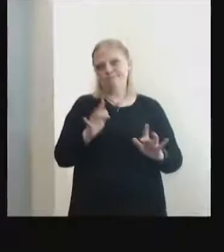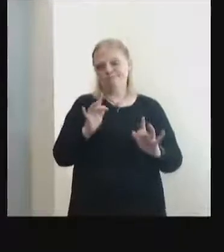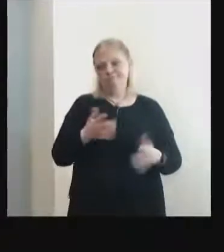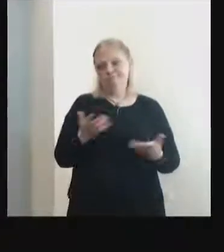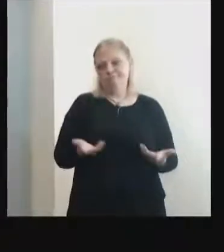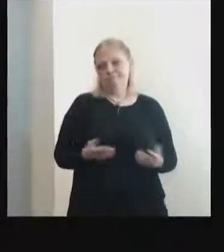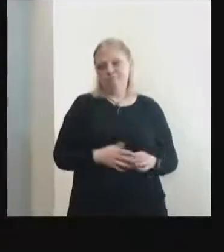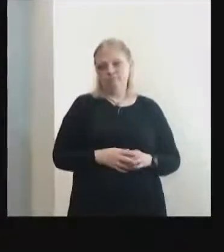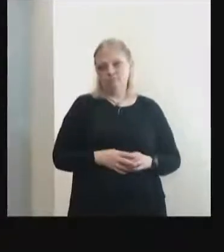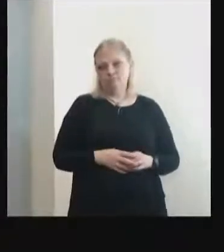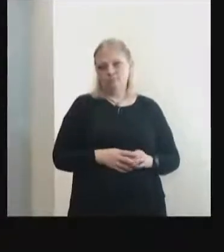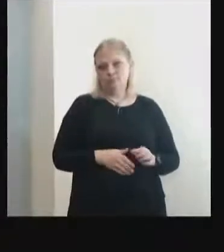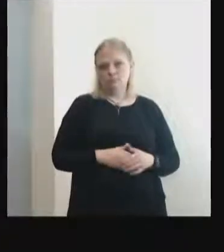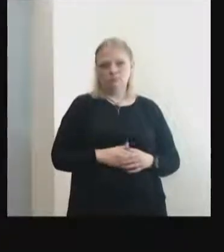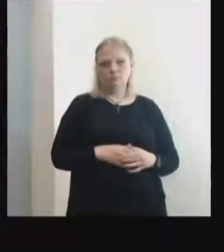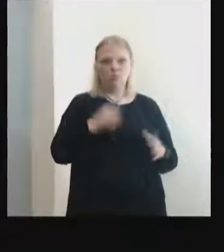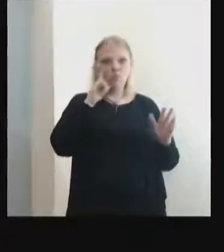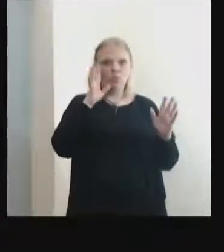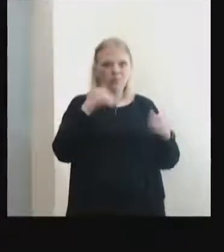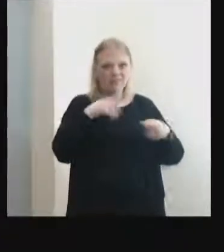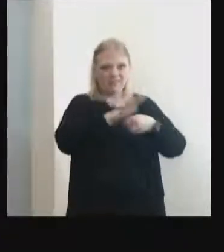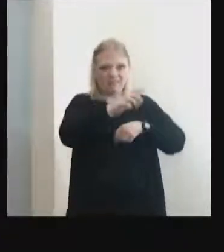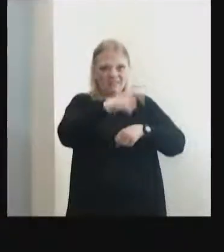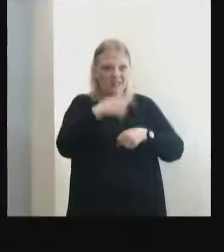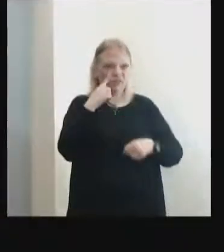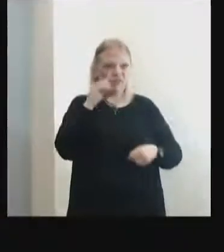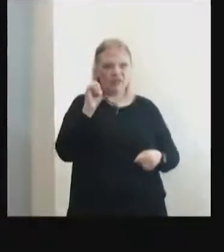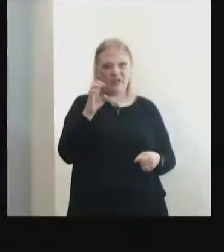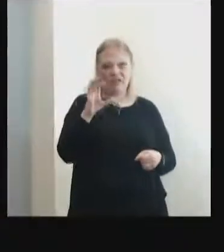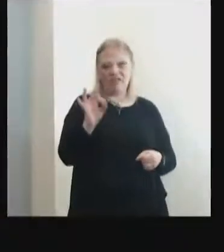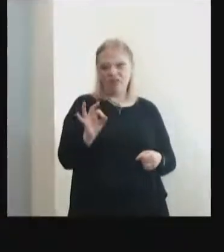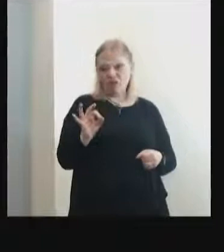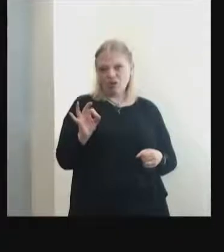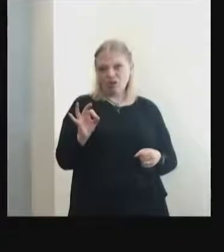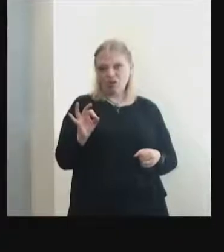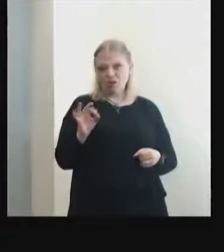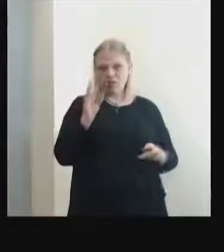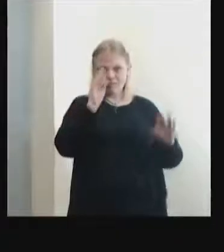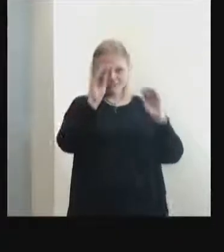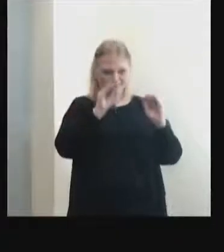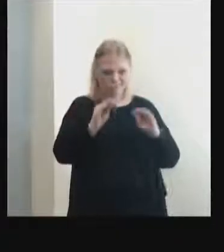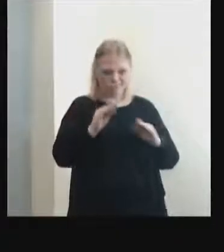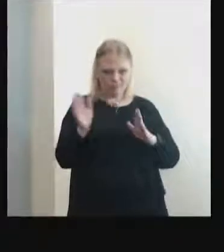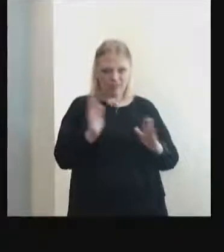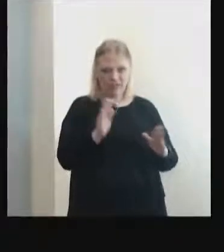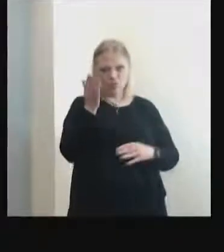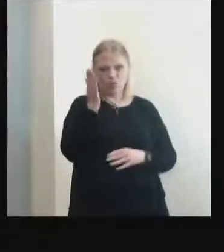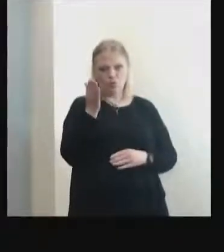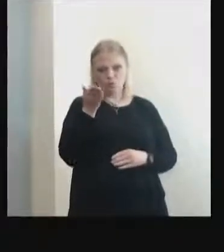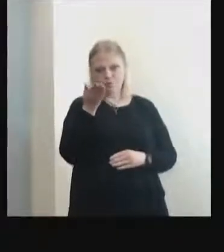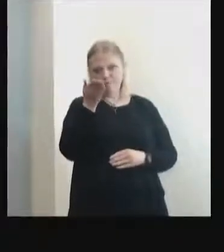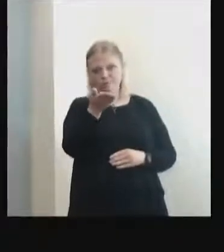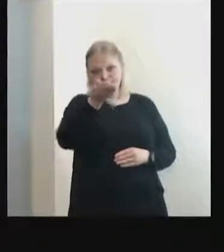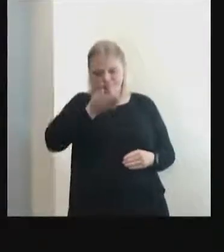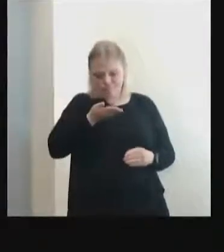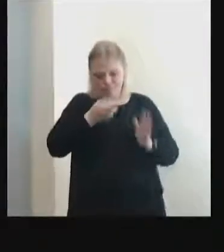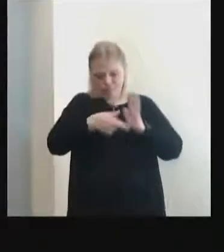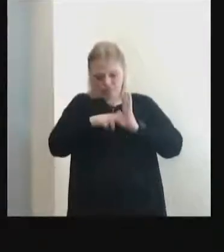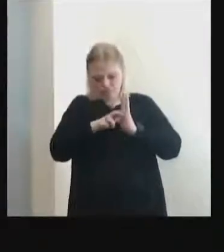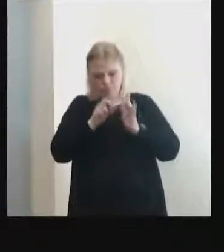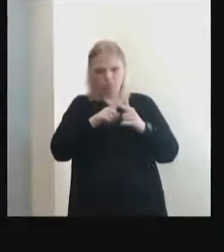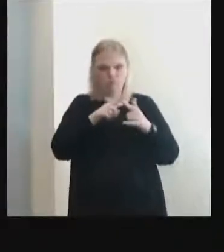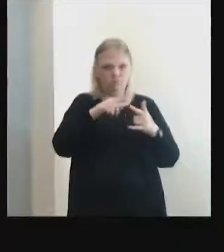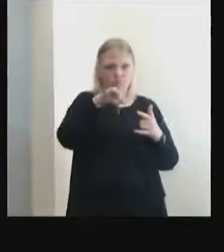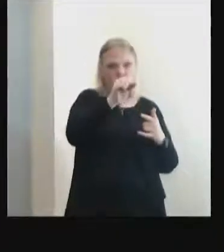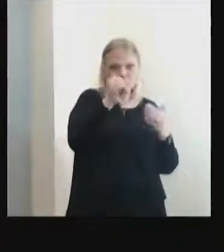County. Hopefully we'll have enough time for the Erie County Fair to have put together a plan, presented it to us, review it, and then we can say,